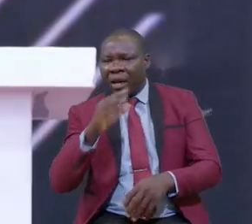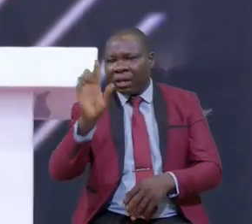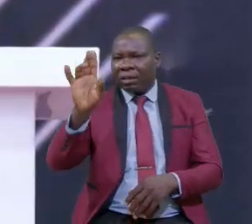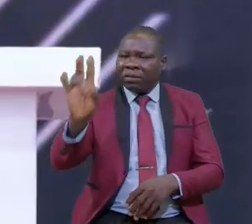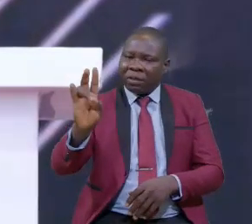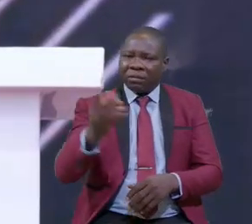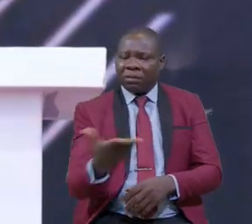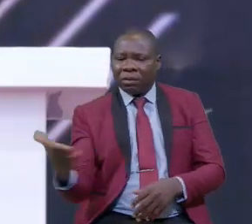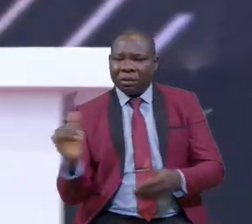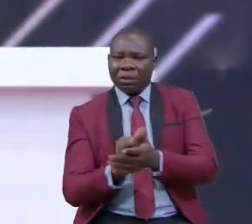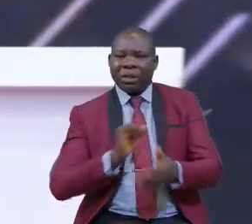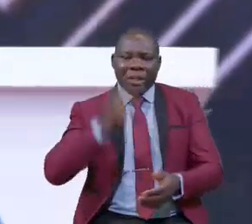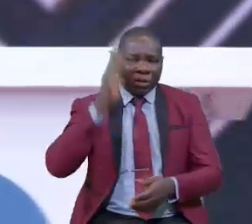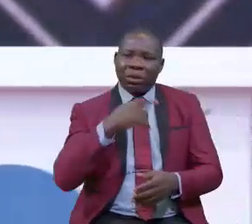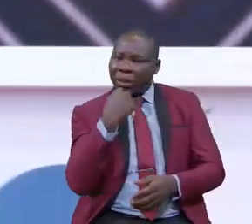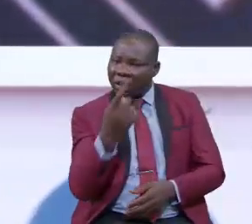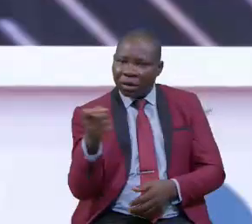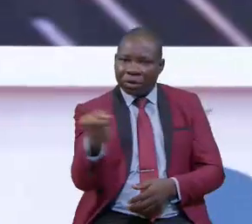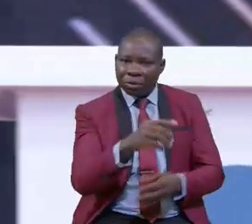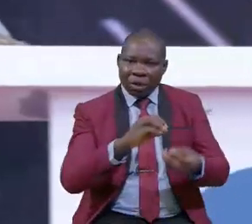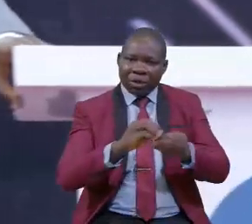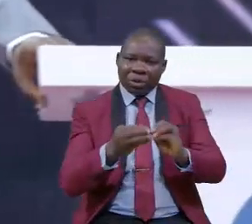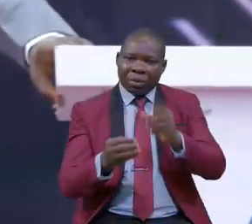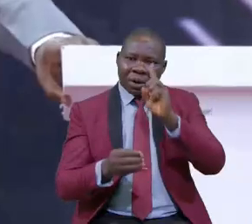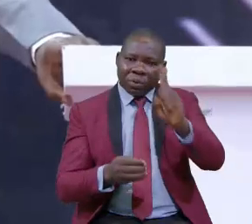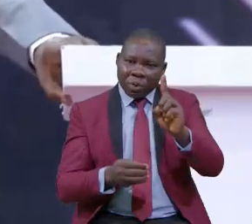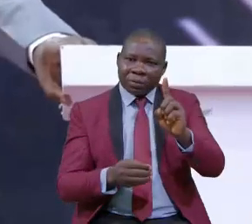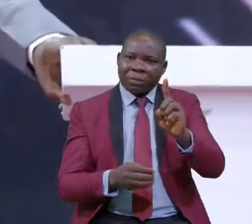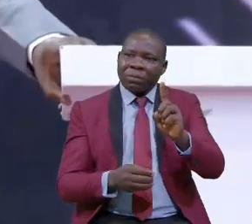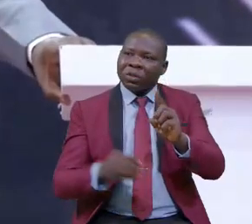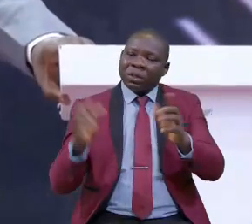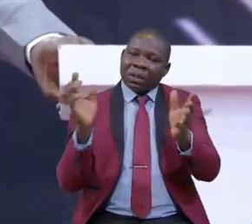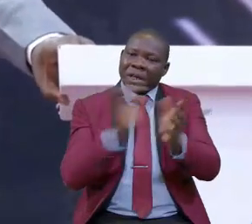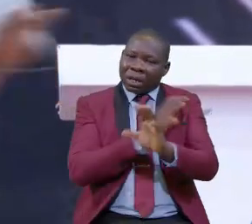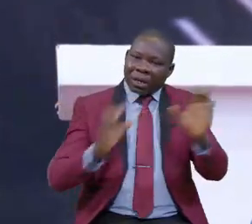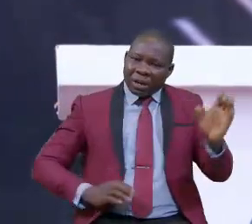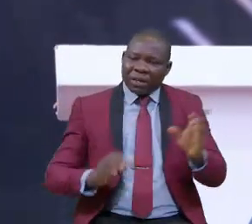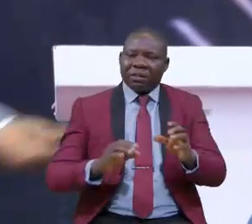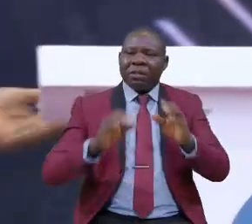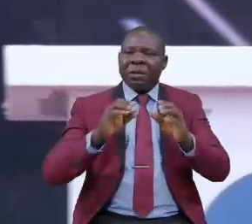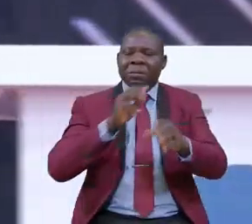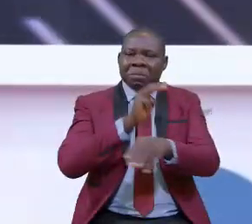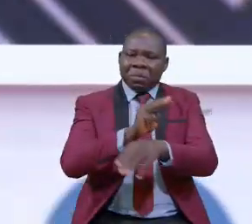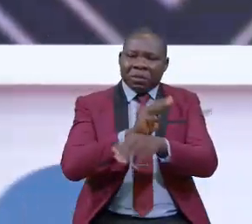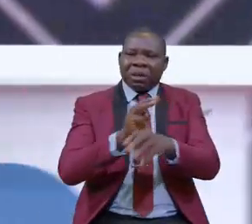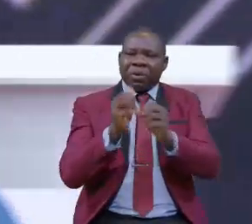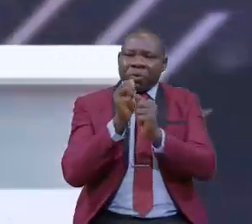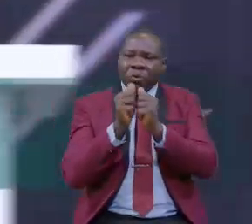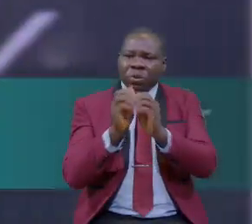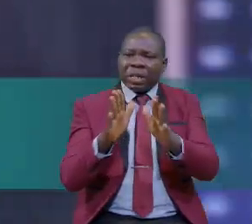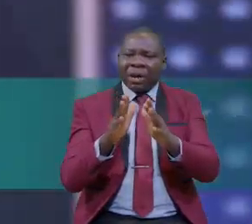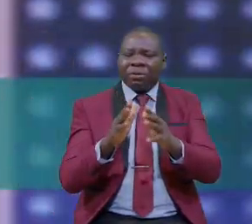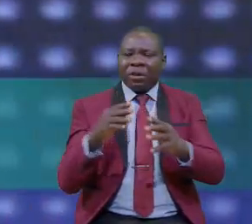to. Number one, he ministered without fear of favor. You know, when you wait upon the